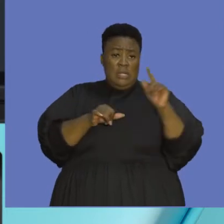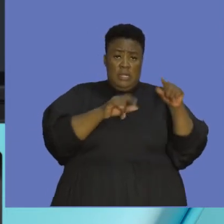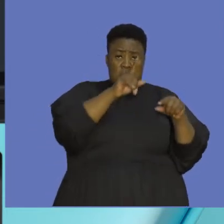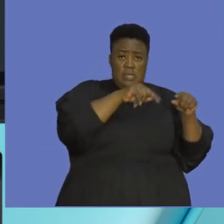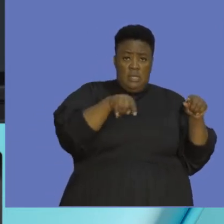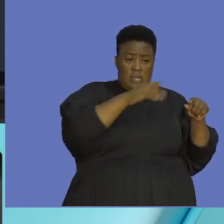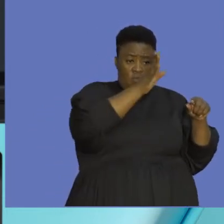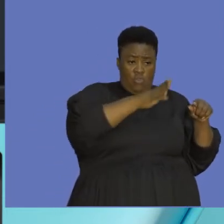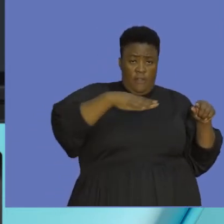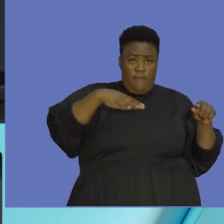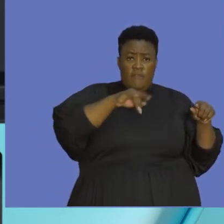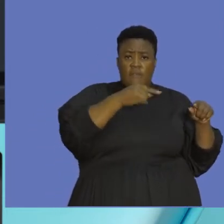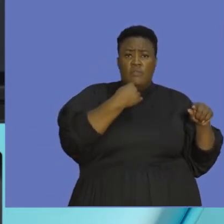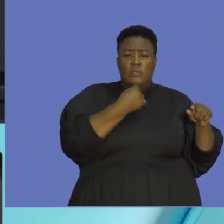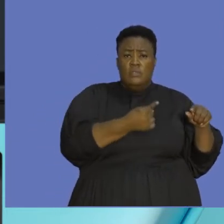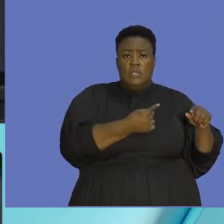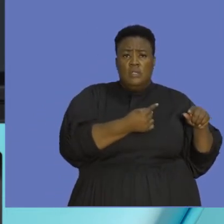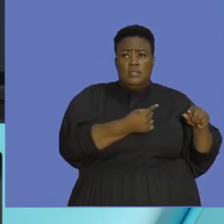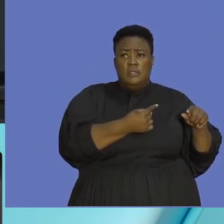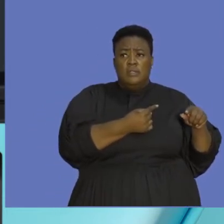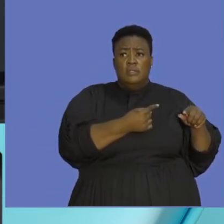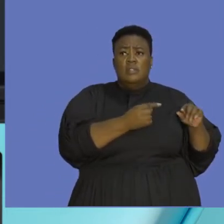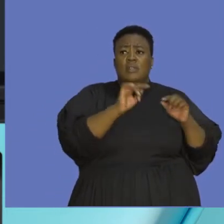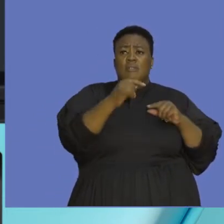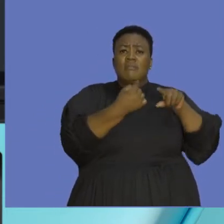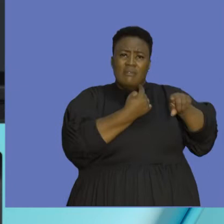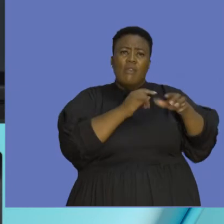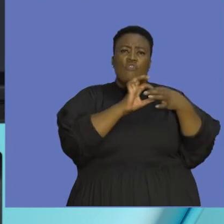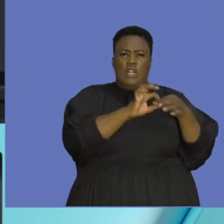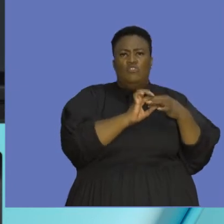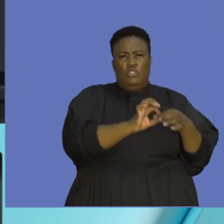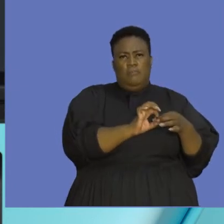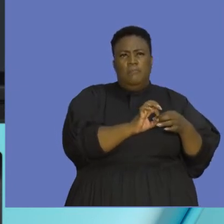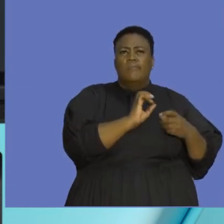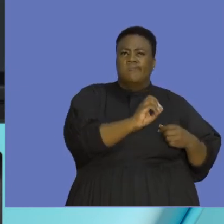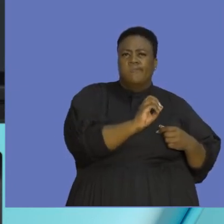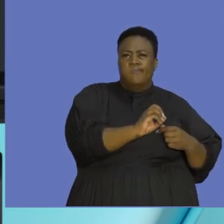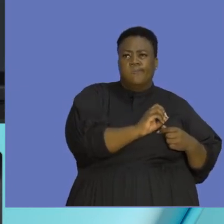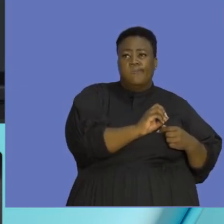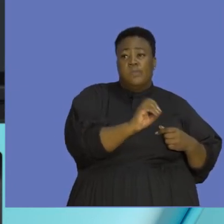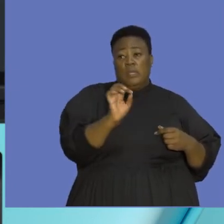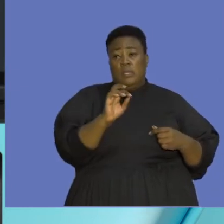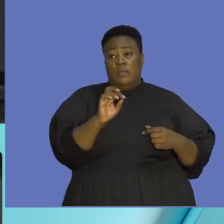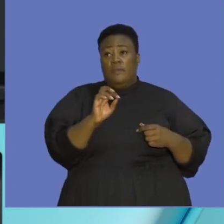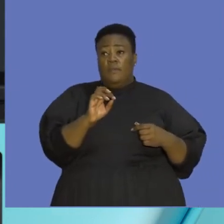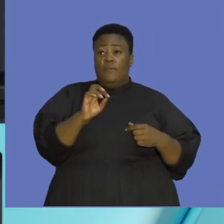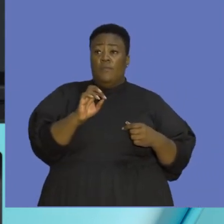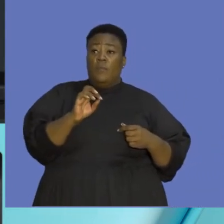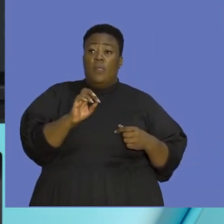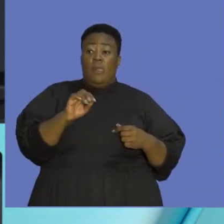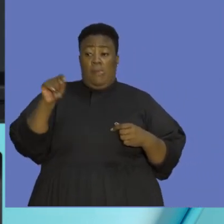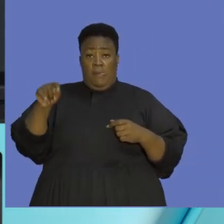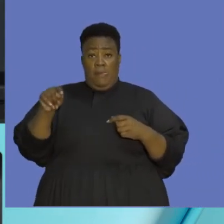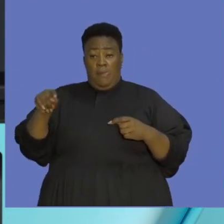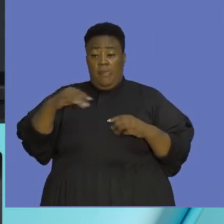important. This curve simply says to me that there's an inverse relationship.